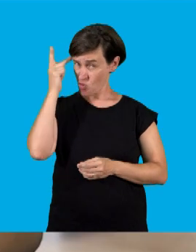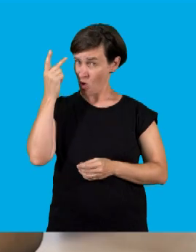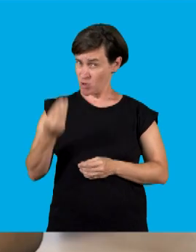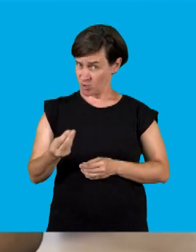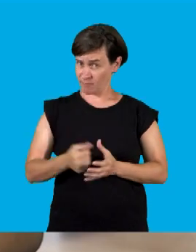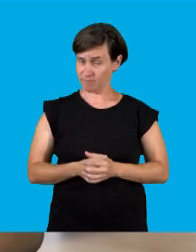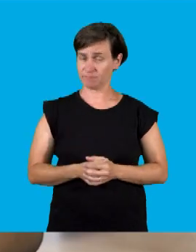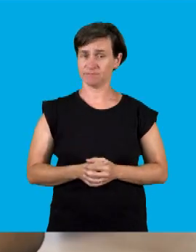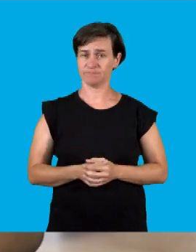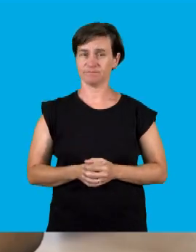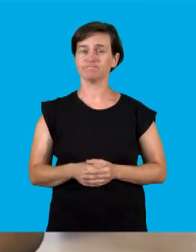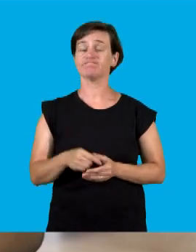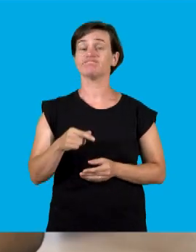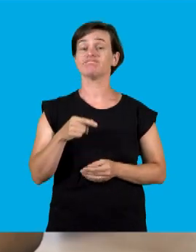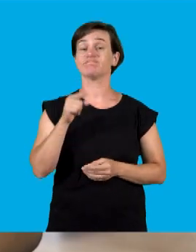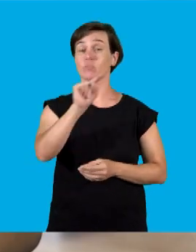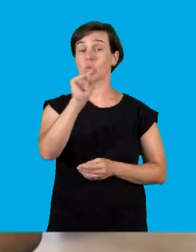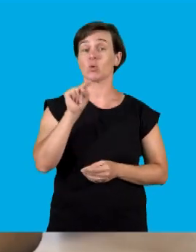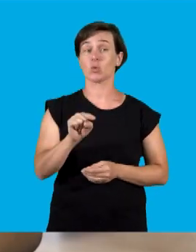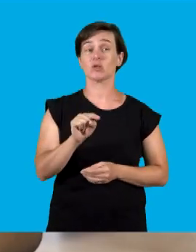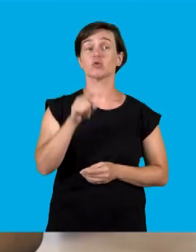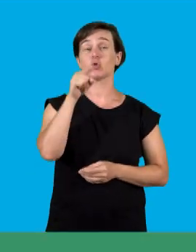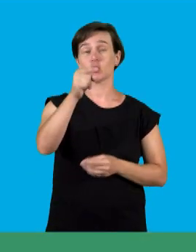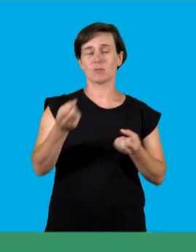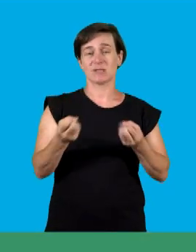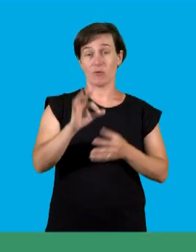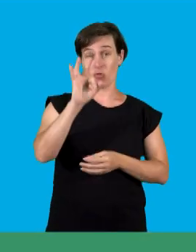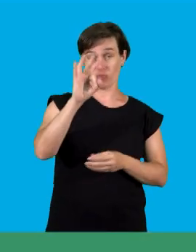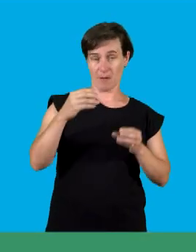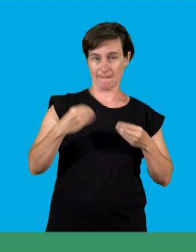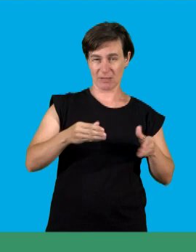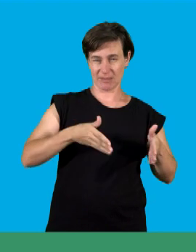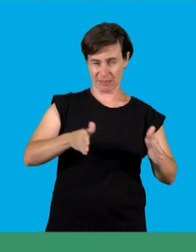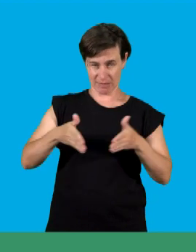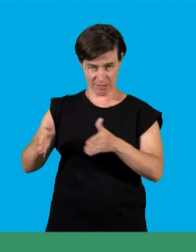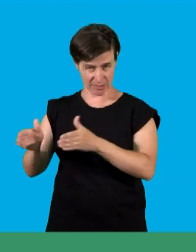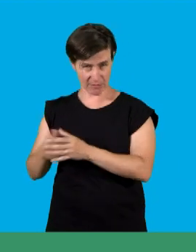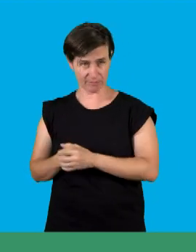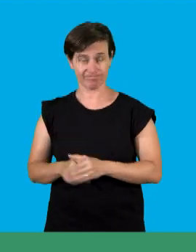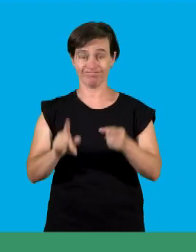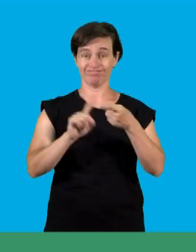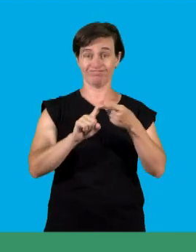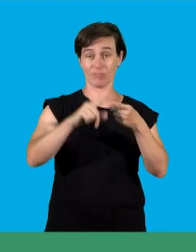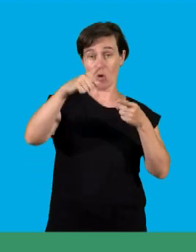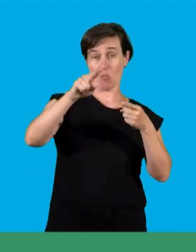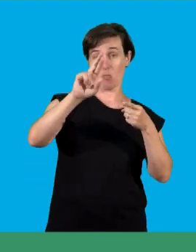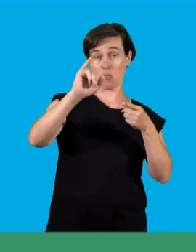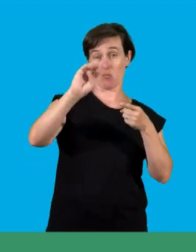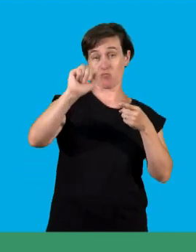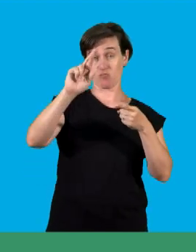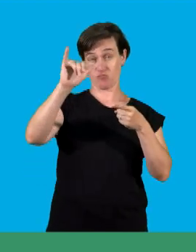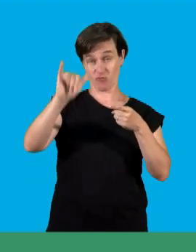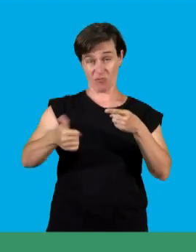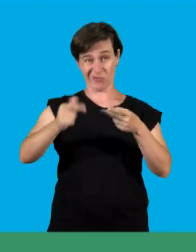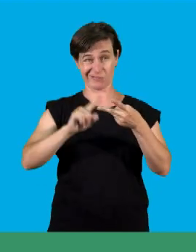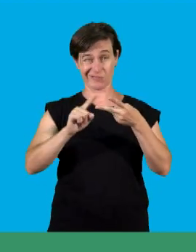testing you. Name 3 business sectors. It's just a recap. We have our primary